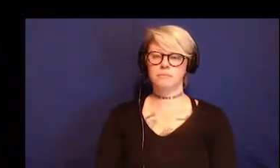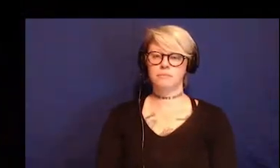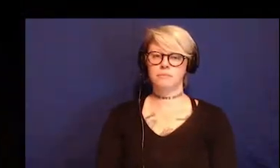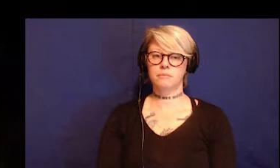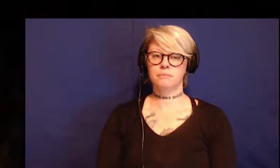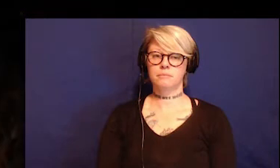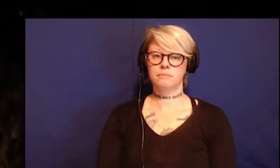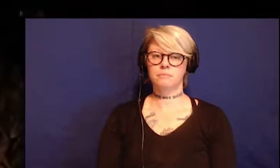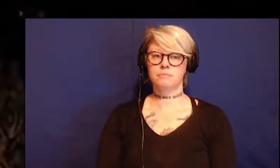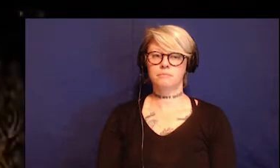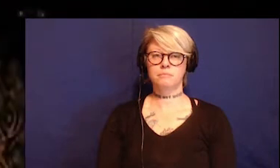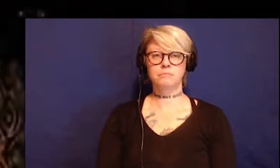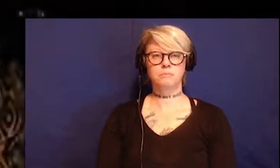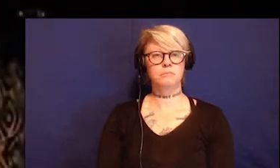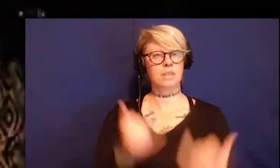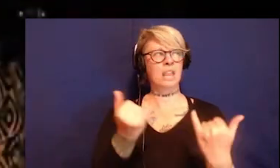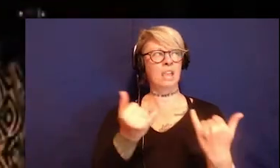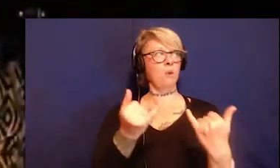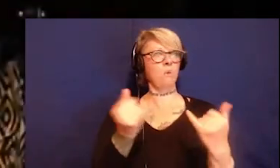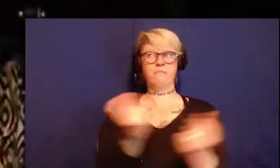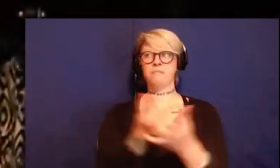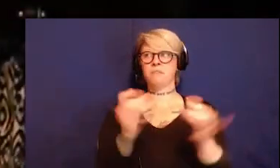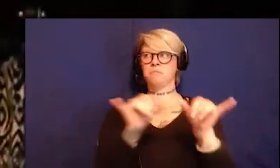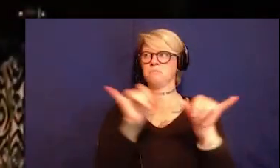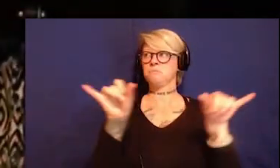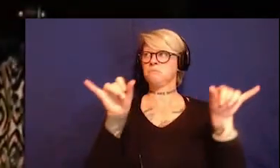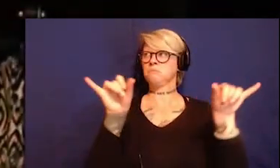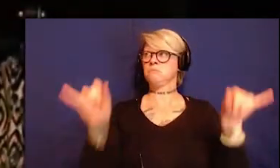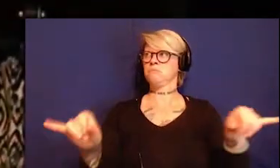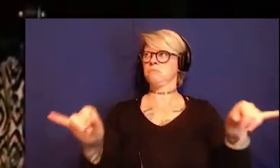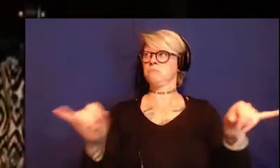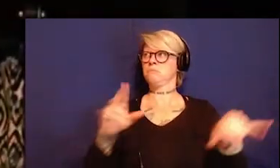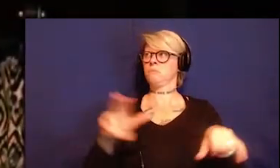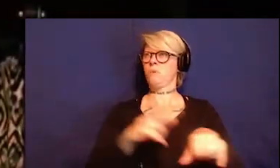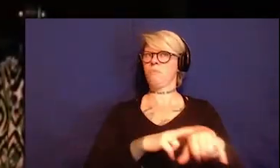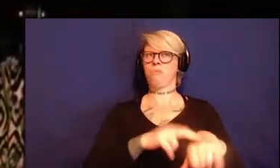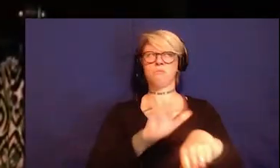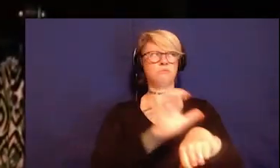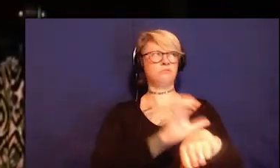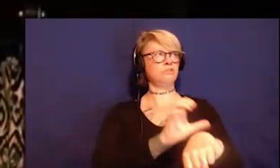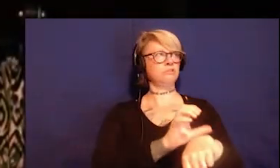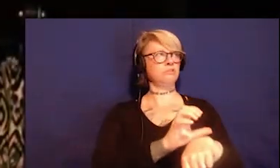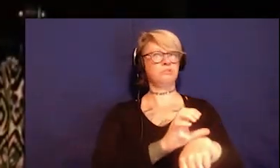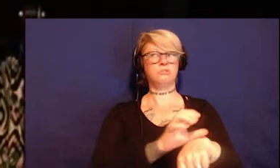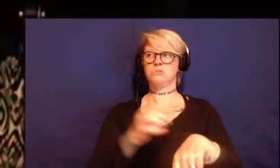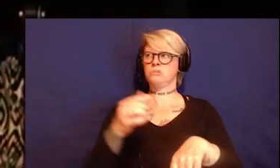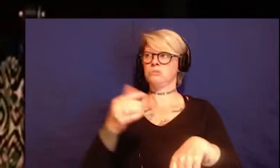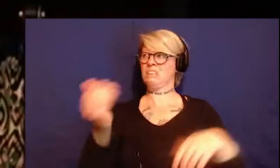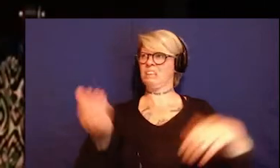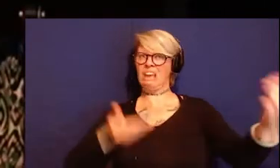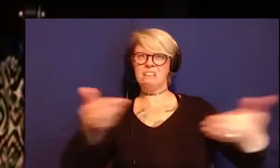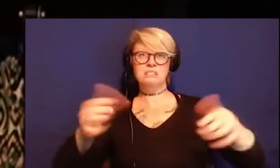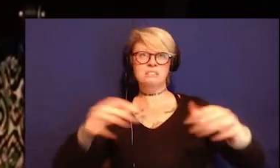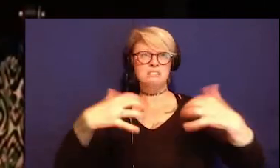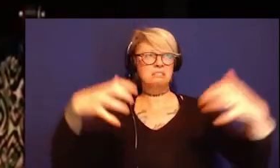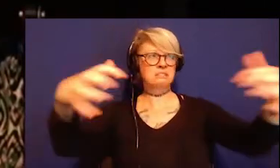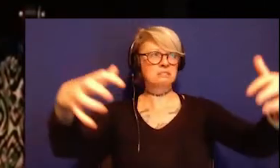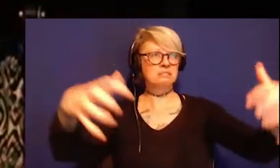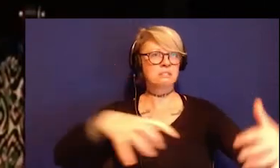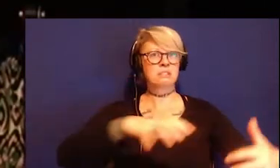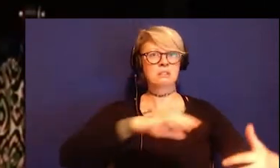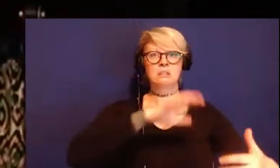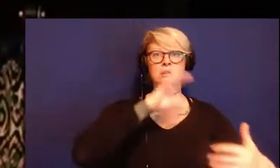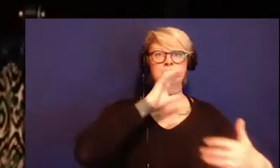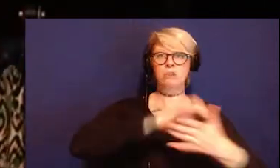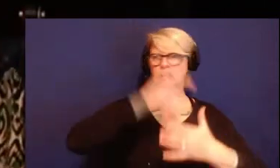Everything is back to the way it was. The church, the guest, the bride, the groom, and Talia back in